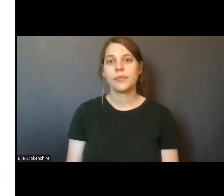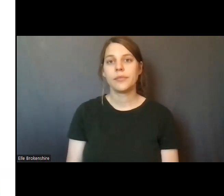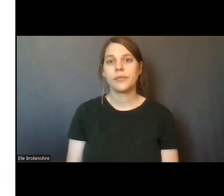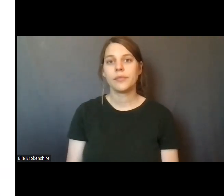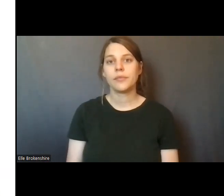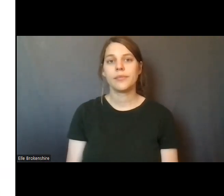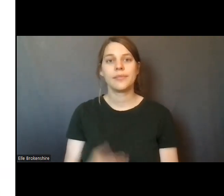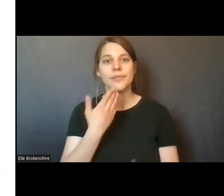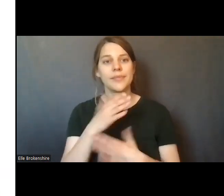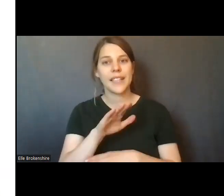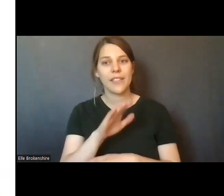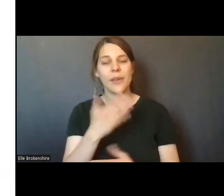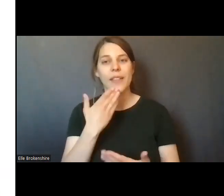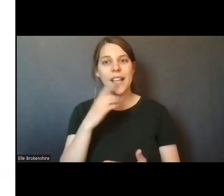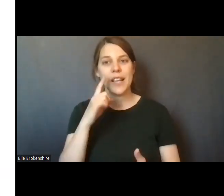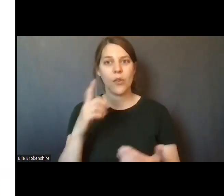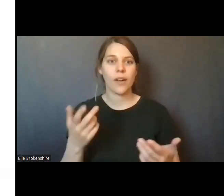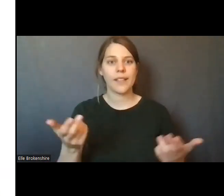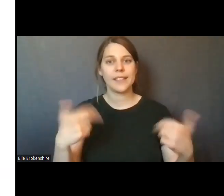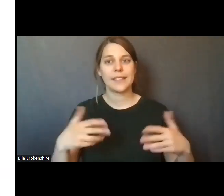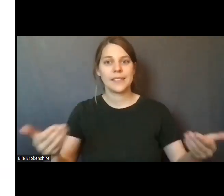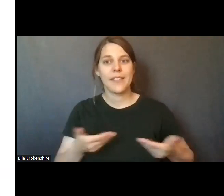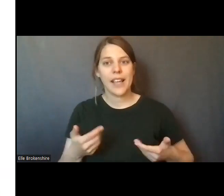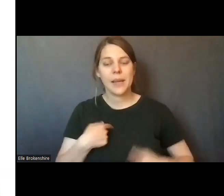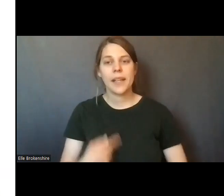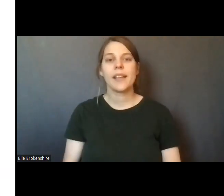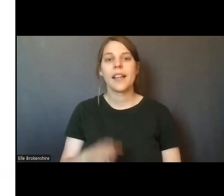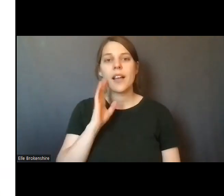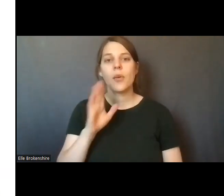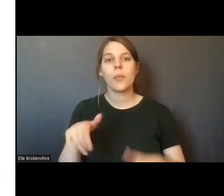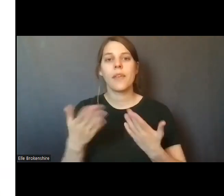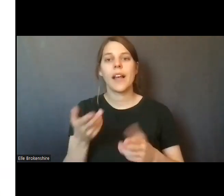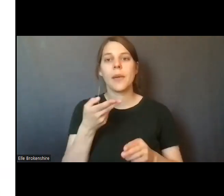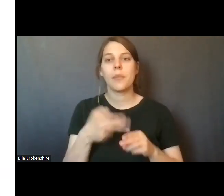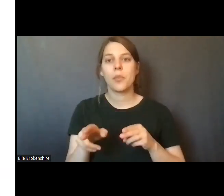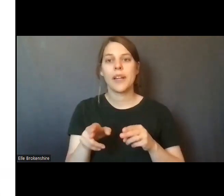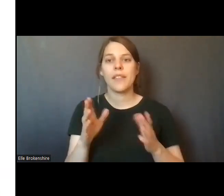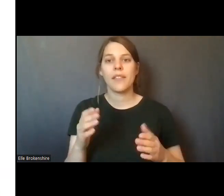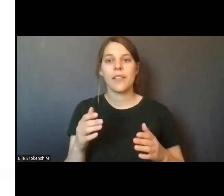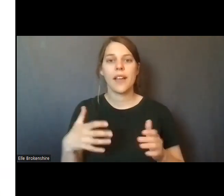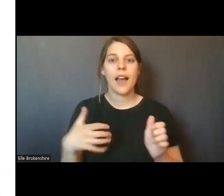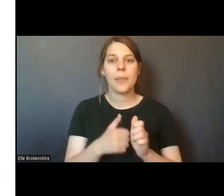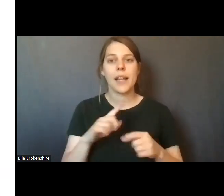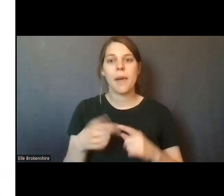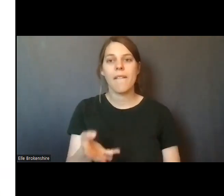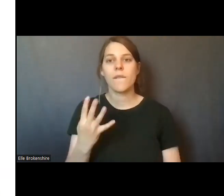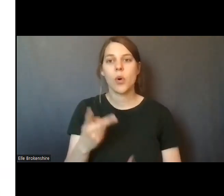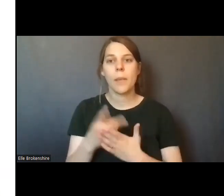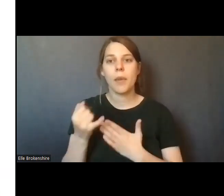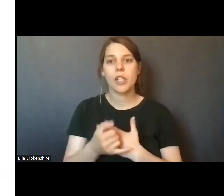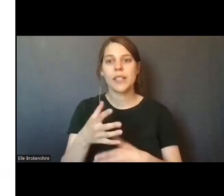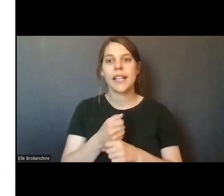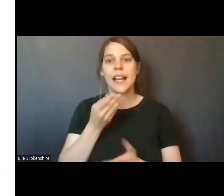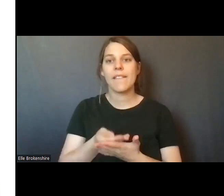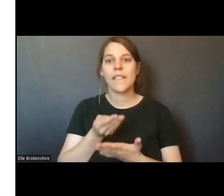Good afternoon. Thank you for having me. I'm going to just provide a brief update on 4 projects receiving funding